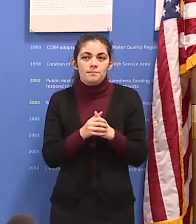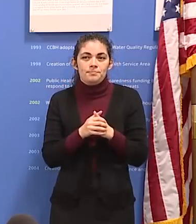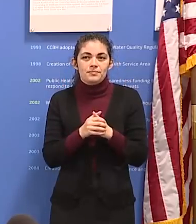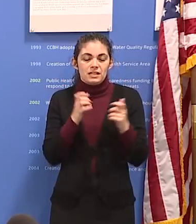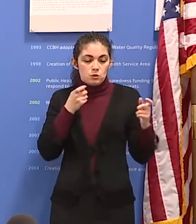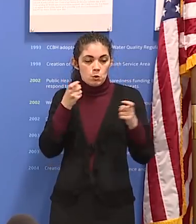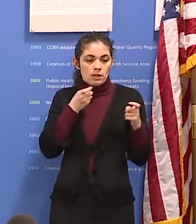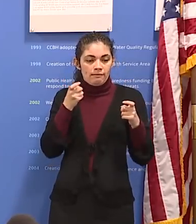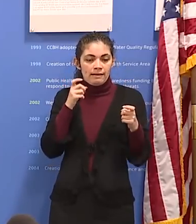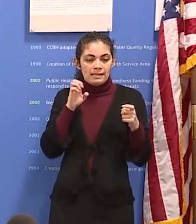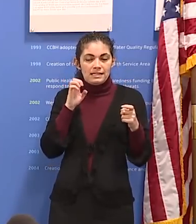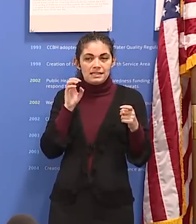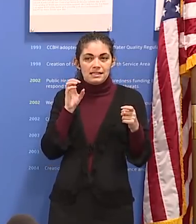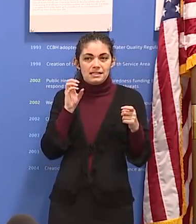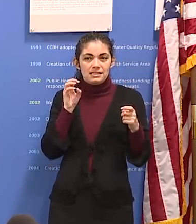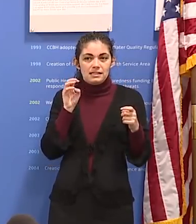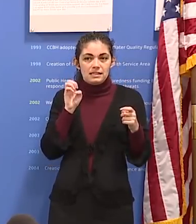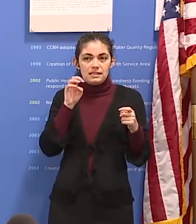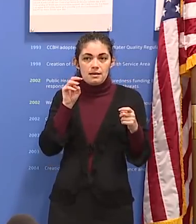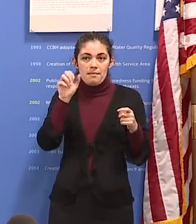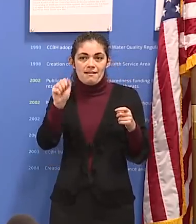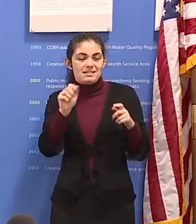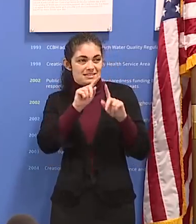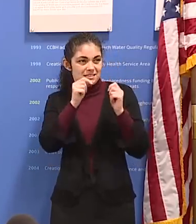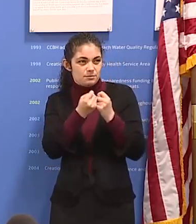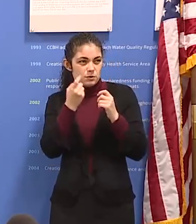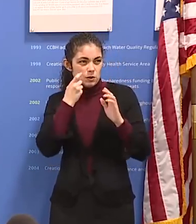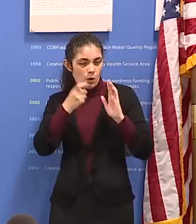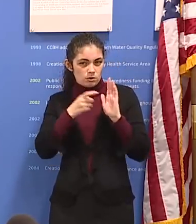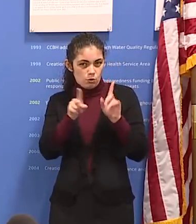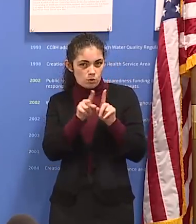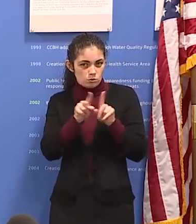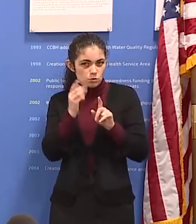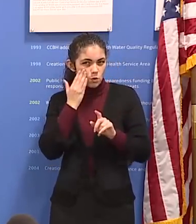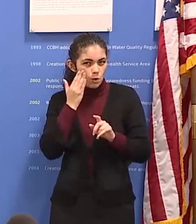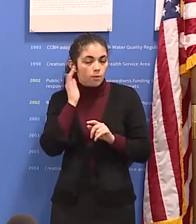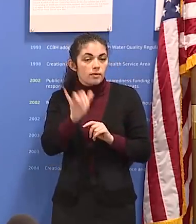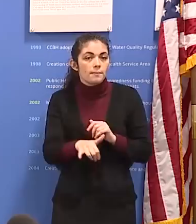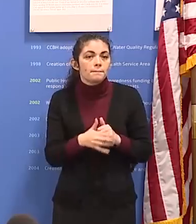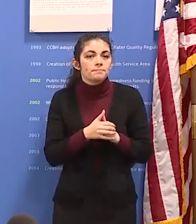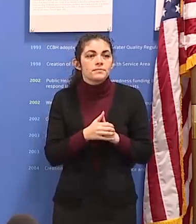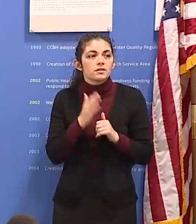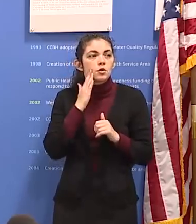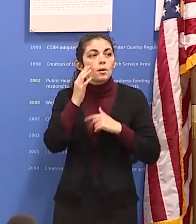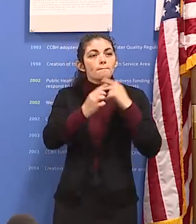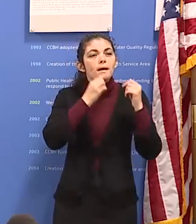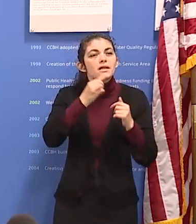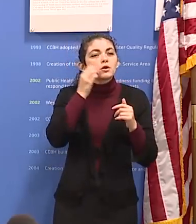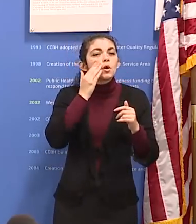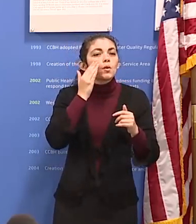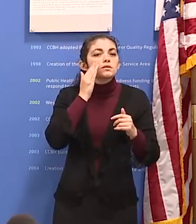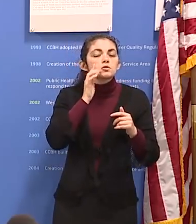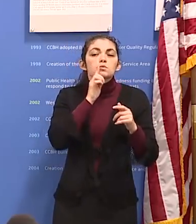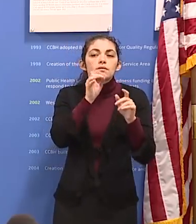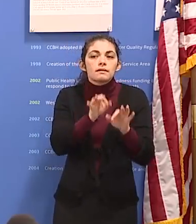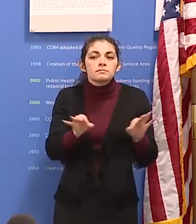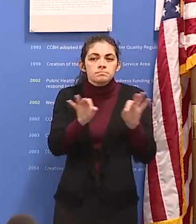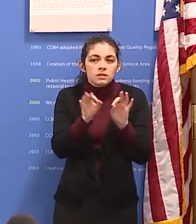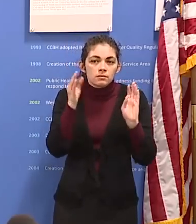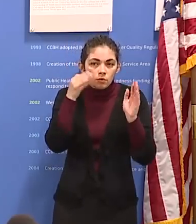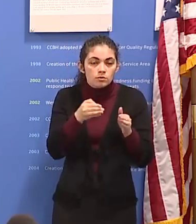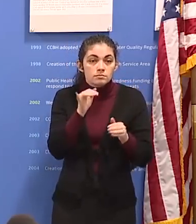coordinated at the county EOC and by the EMA team. So I just wanted to acknowledge them again for that, and to make sure that the public knows that this is a very intentional